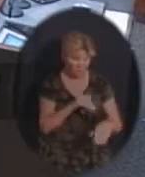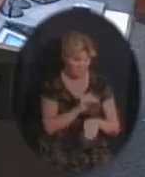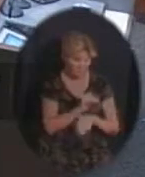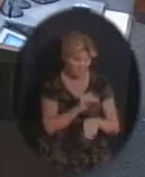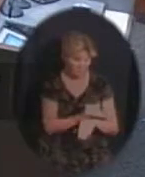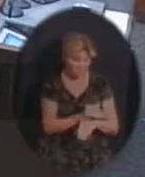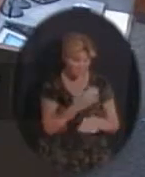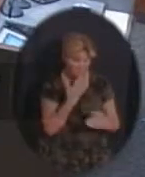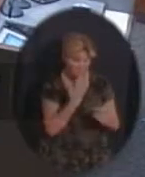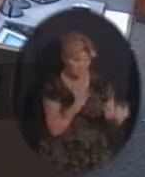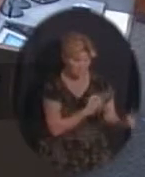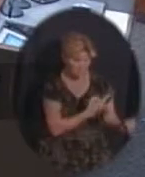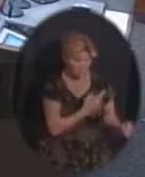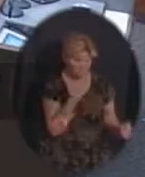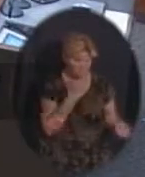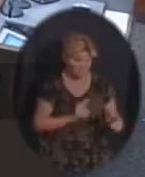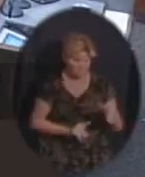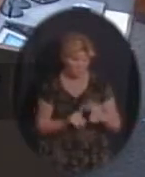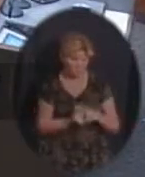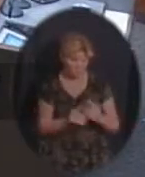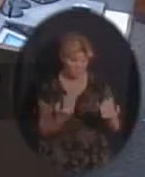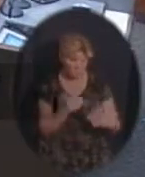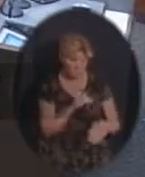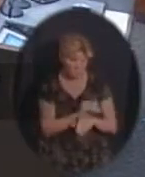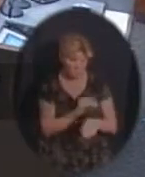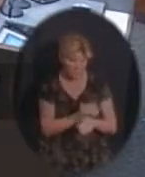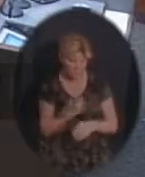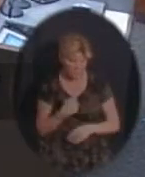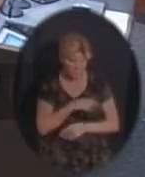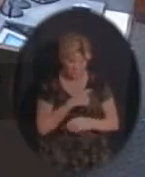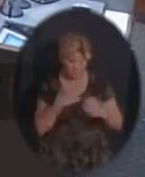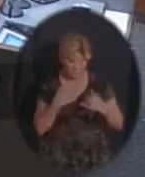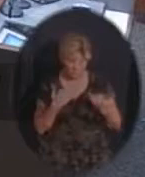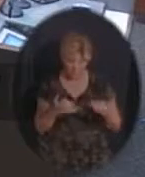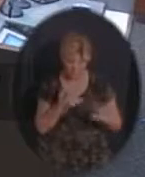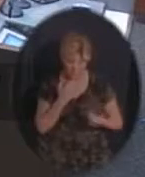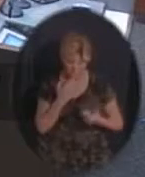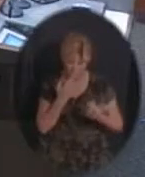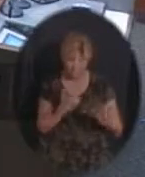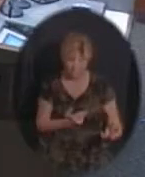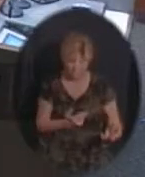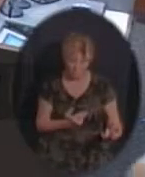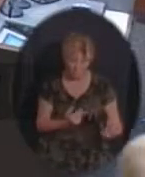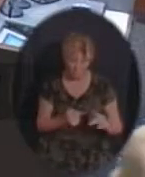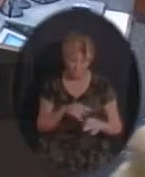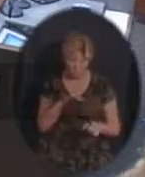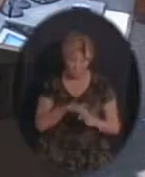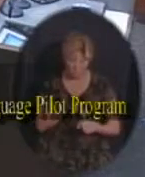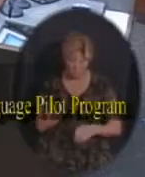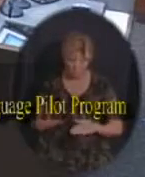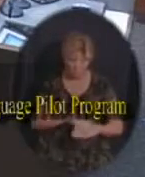We have a recommendation before us. Do we have a motion about this recommendation?